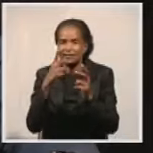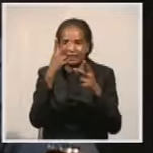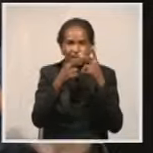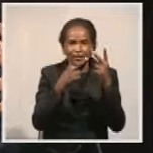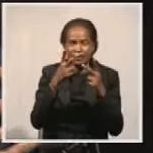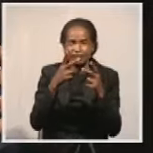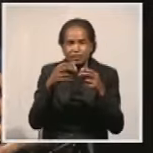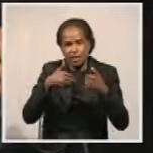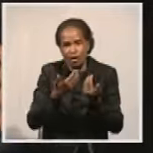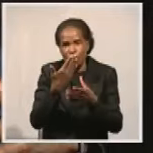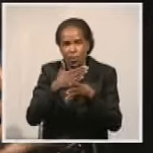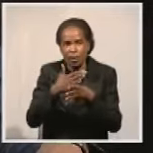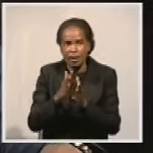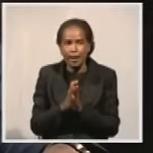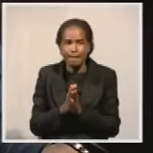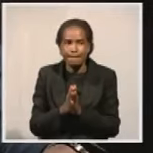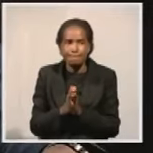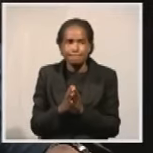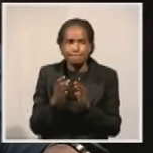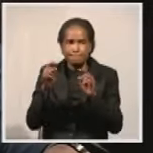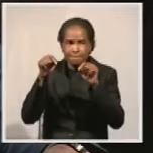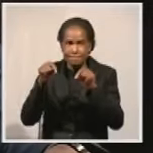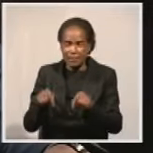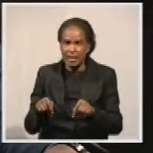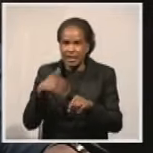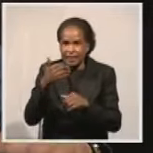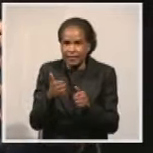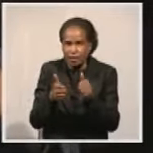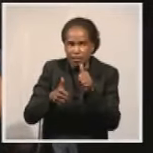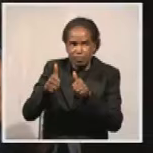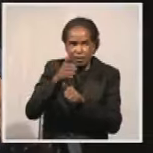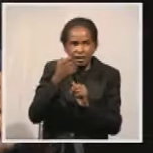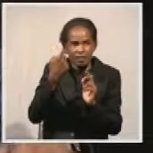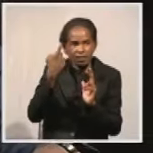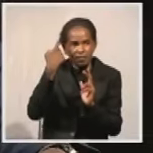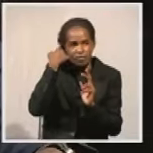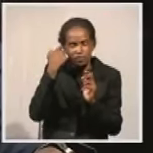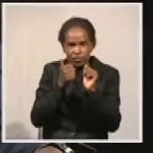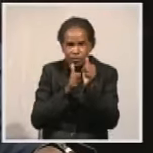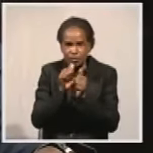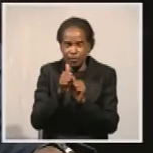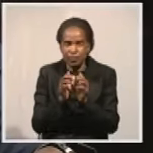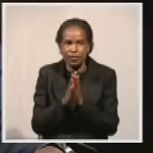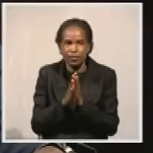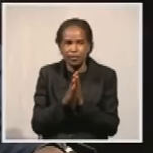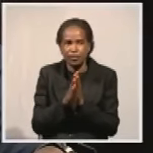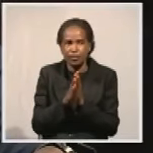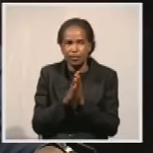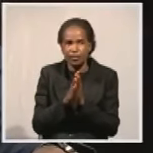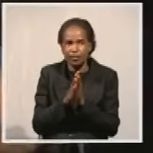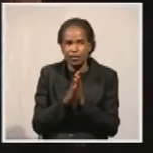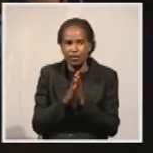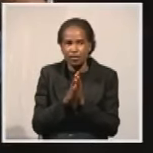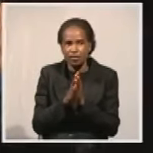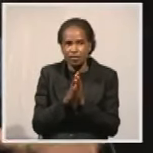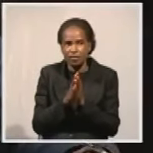at, of course, full cabinet membership as a full minister for youth and sport. Yes. That's the time now under the leadership of Comrade